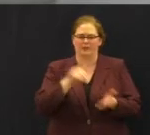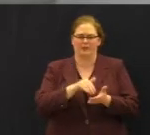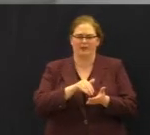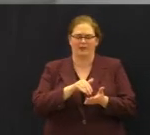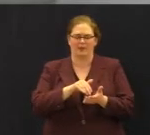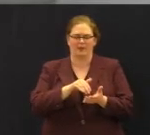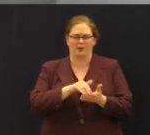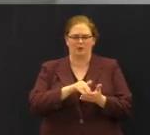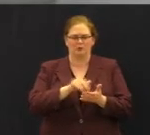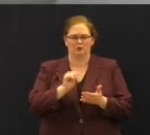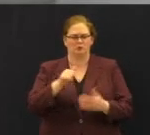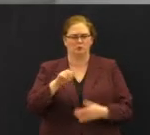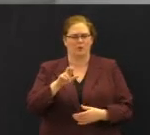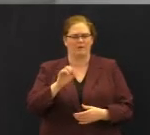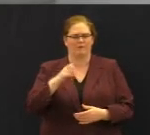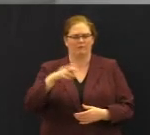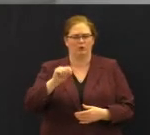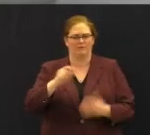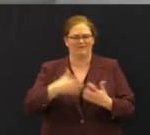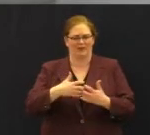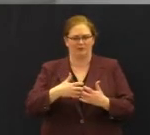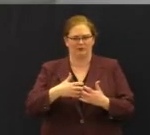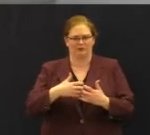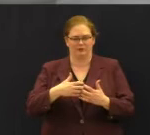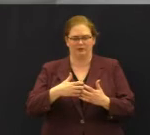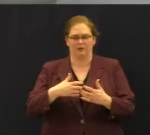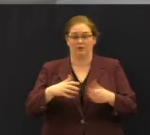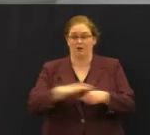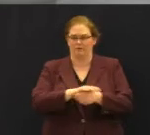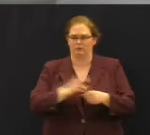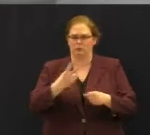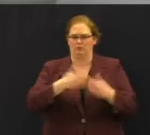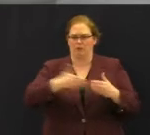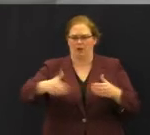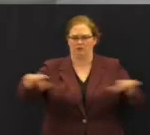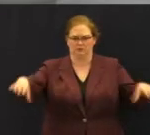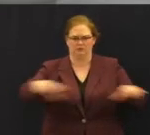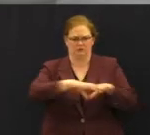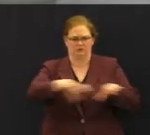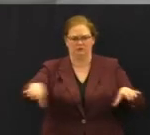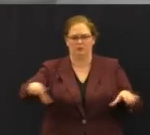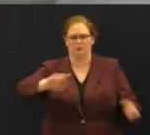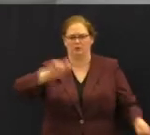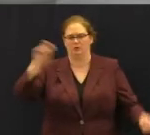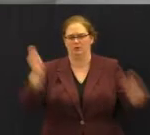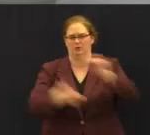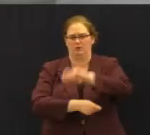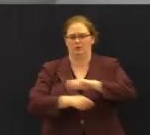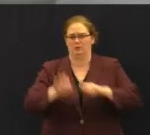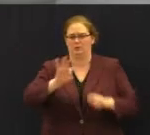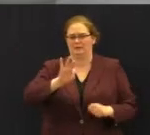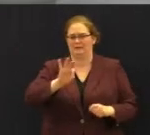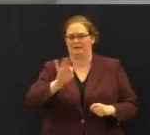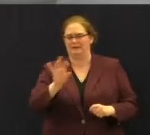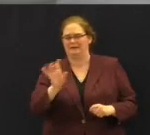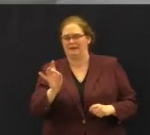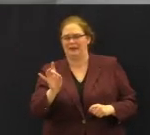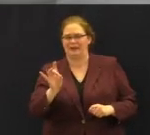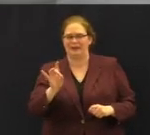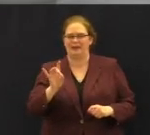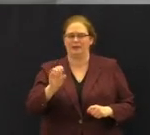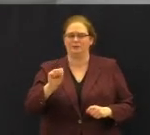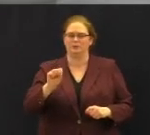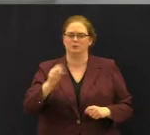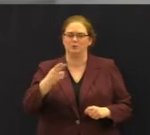foot factory spanning 2 blocks, which is going to be converted into 98 kind of